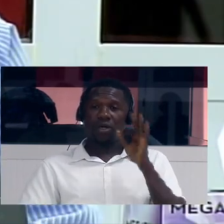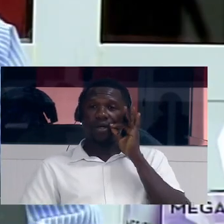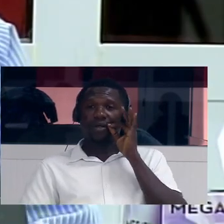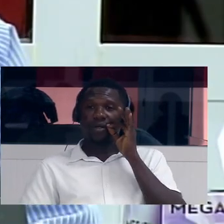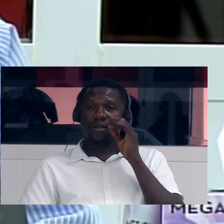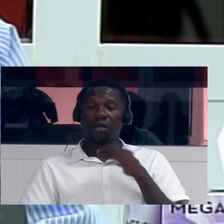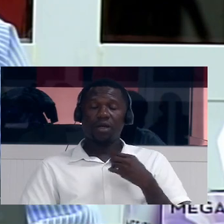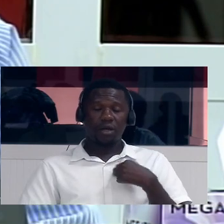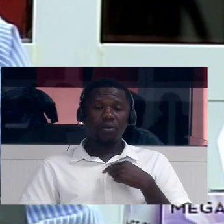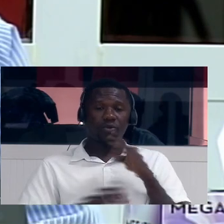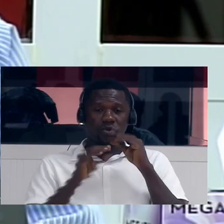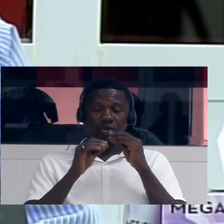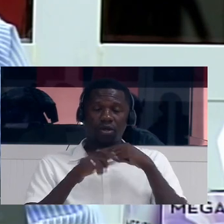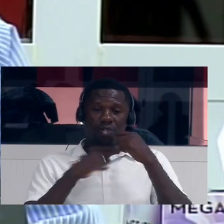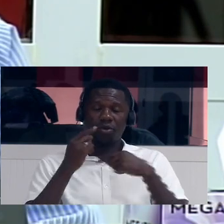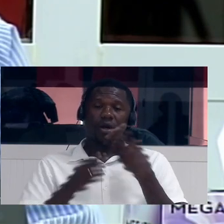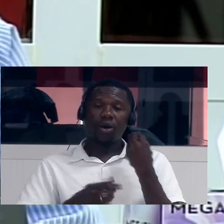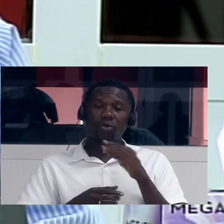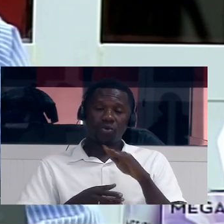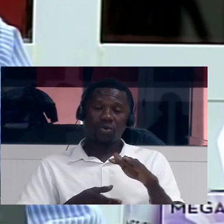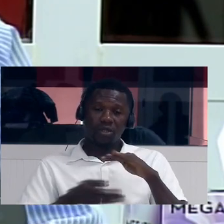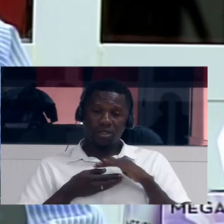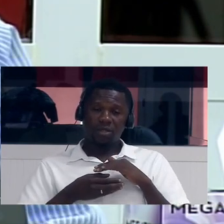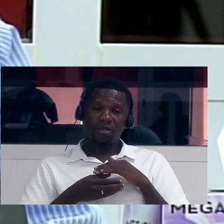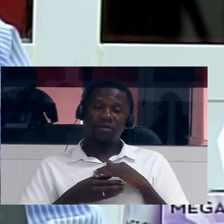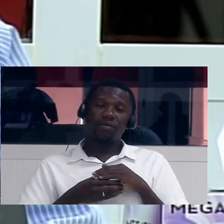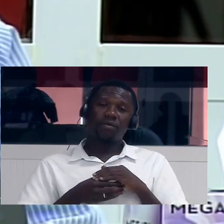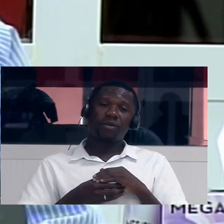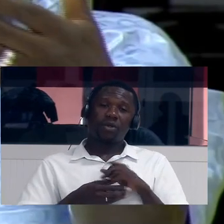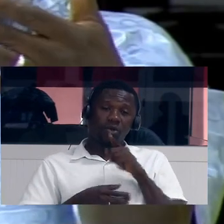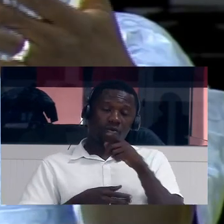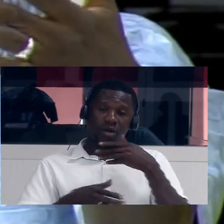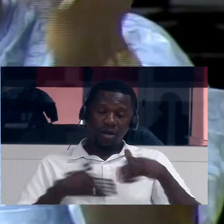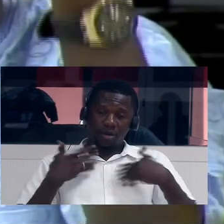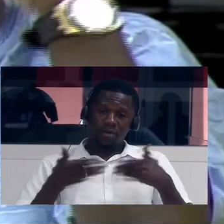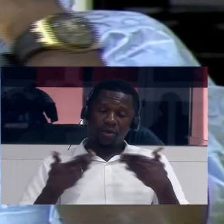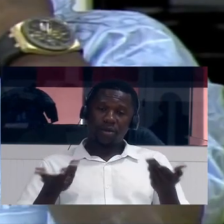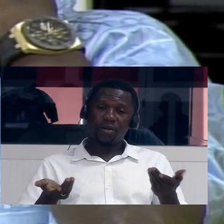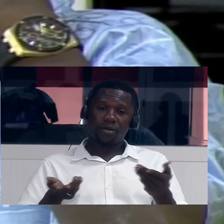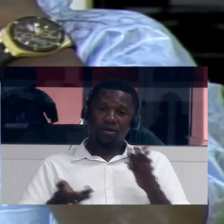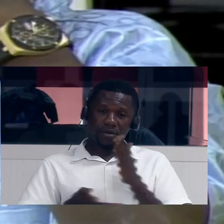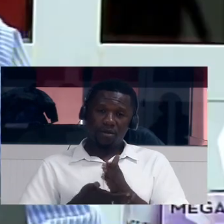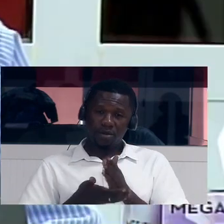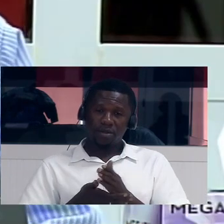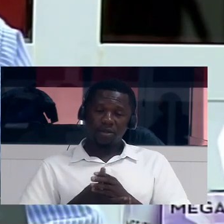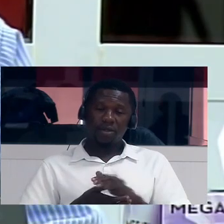am talking about how you received it. You were happy, weren't you? Well, happy is